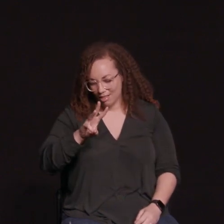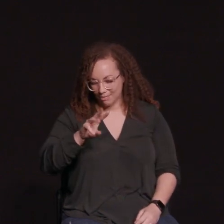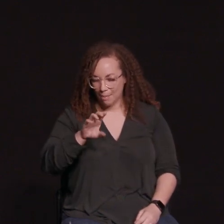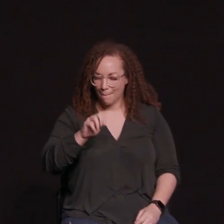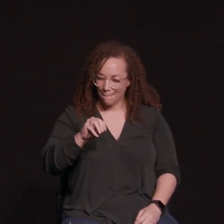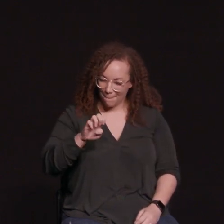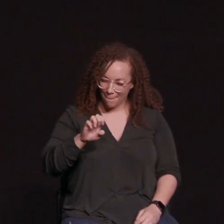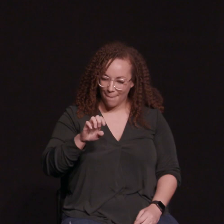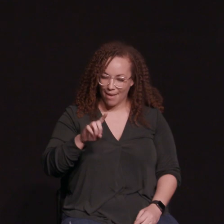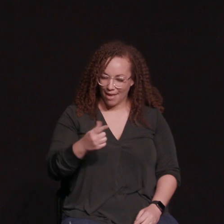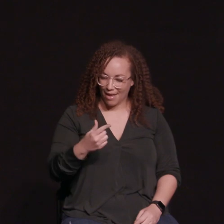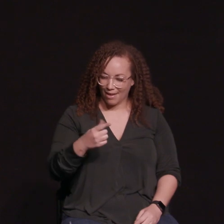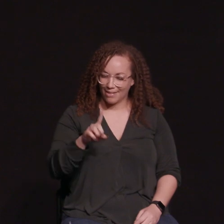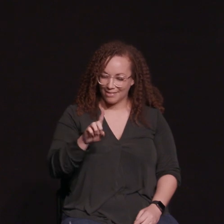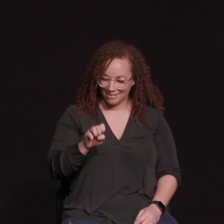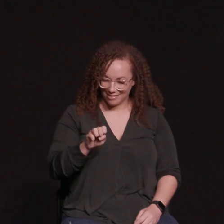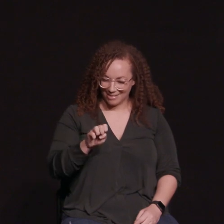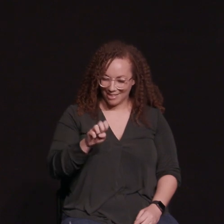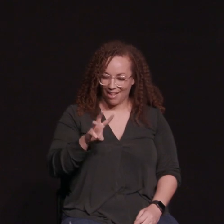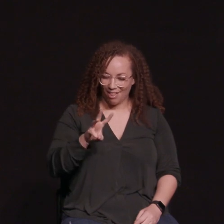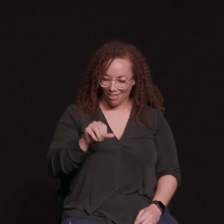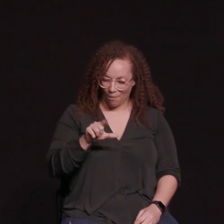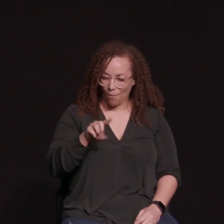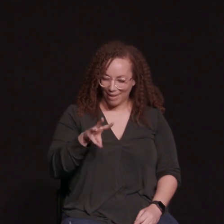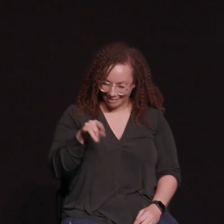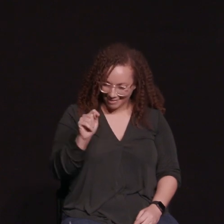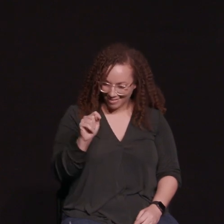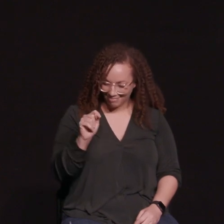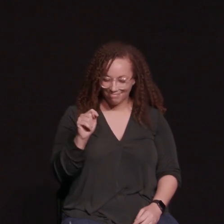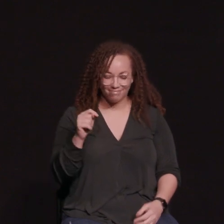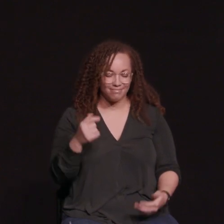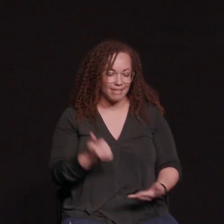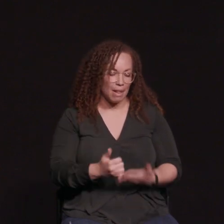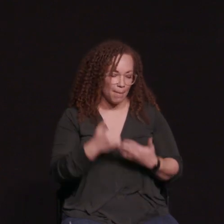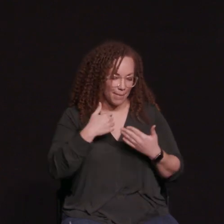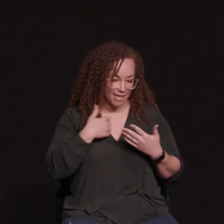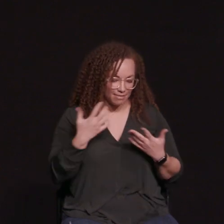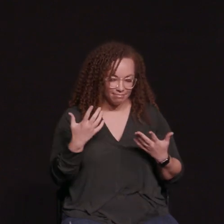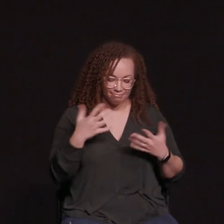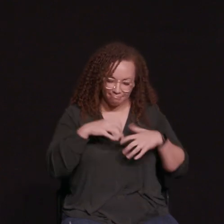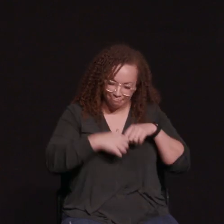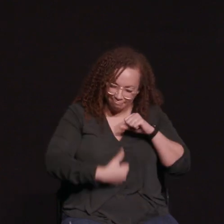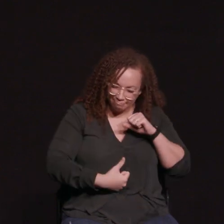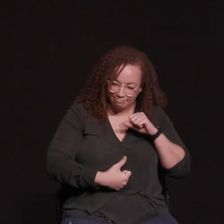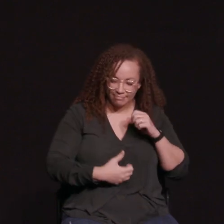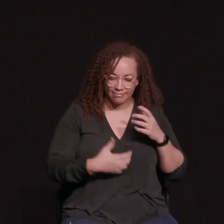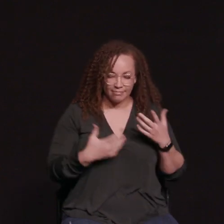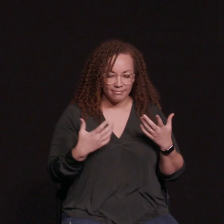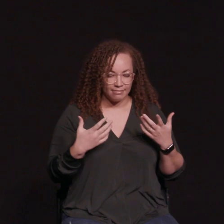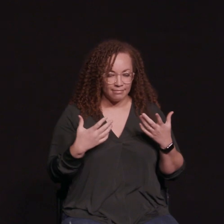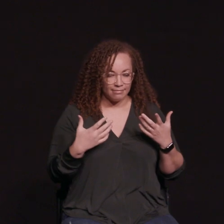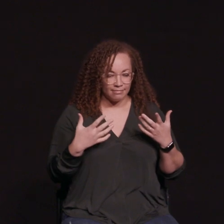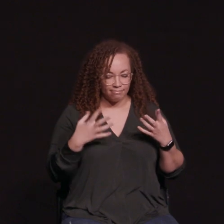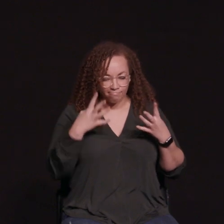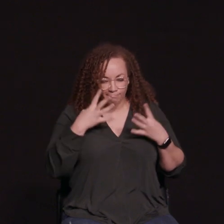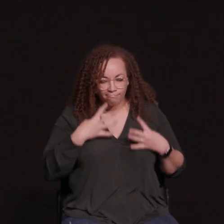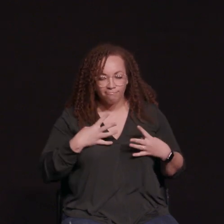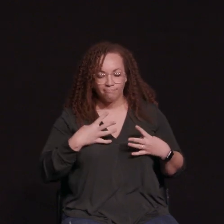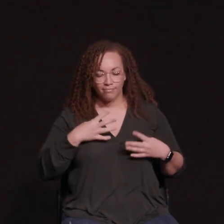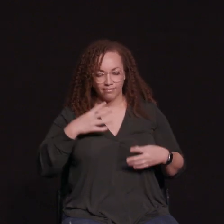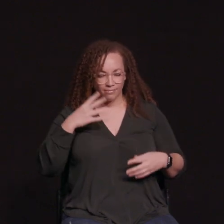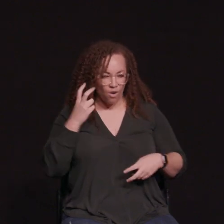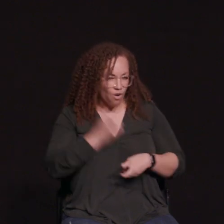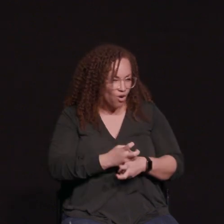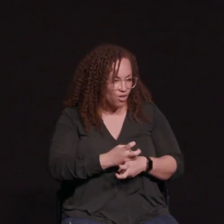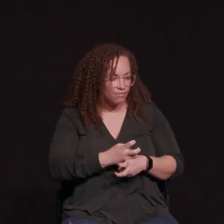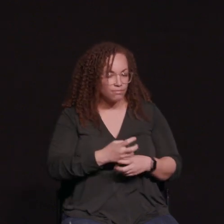making space for me to grieve, for grieving with me hard, and for